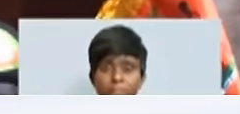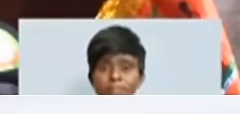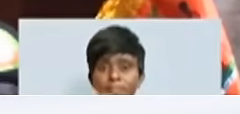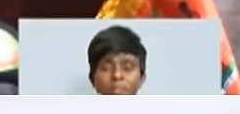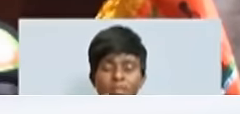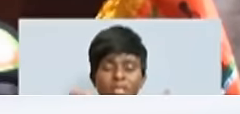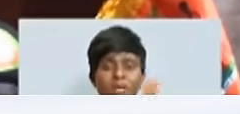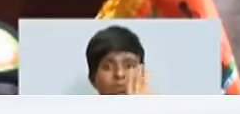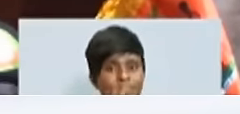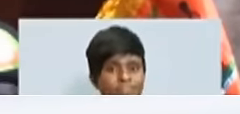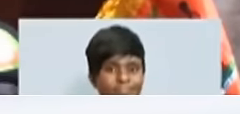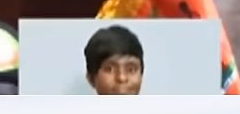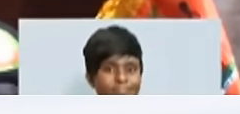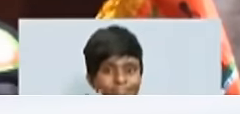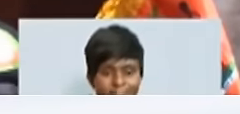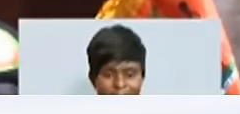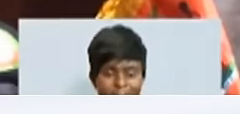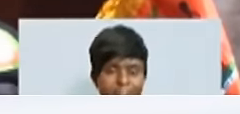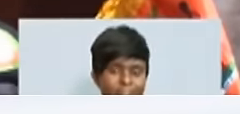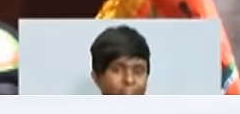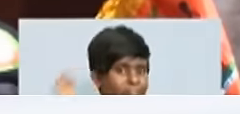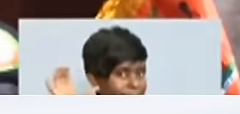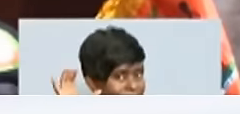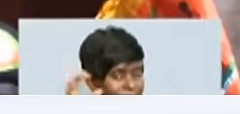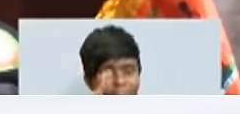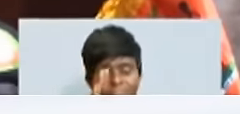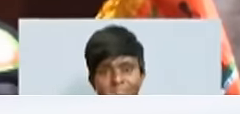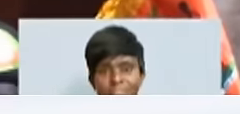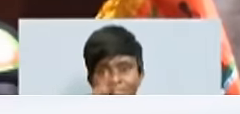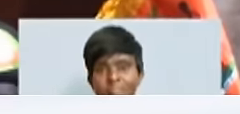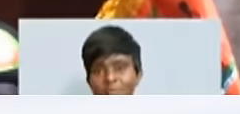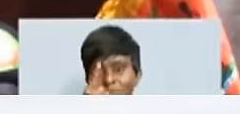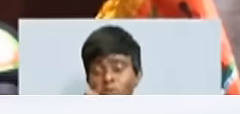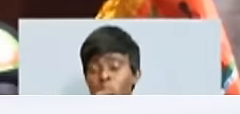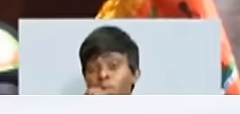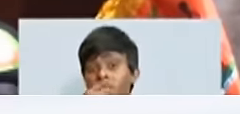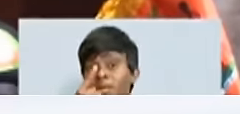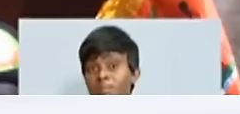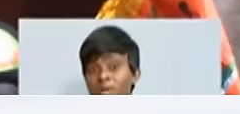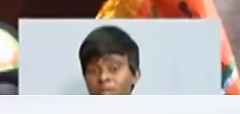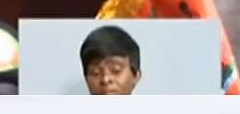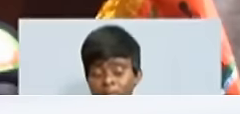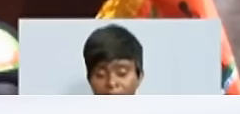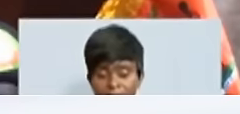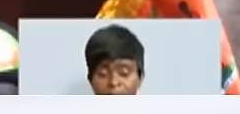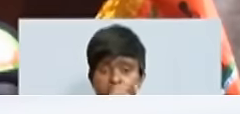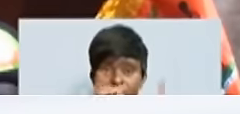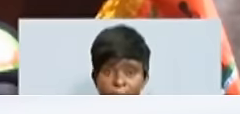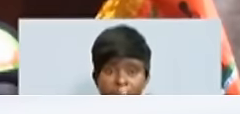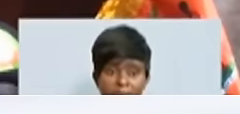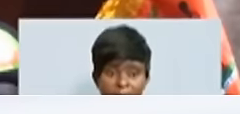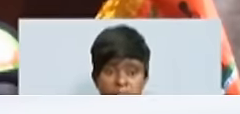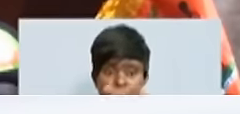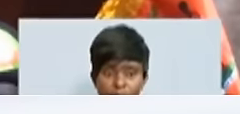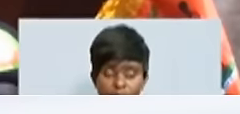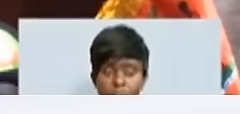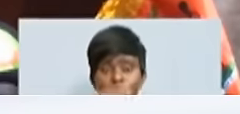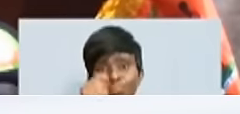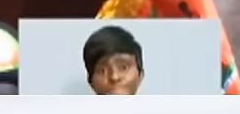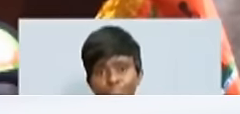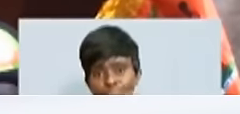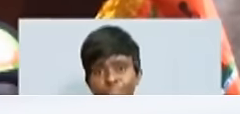without exception. I would like to hear, Madam Speaker, one who says, in my district, there has been nobody